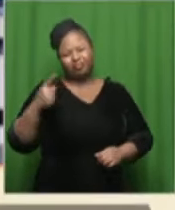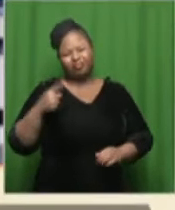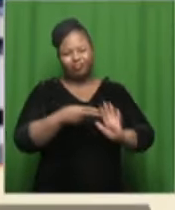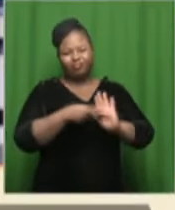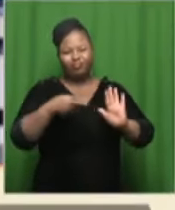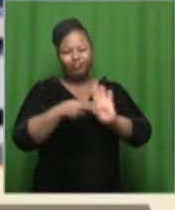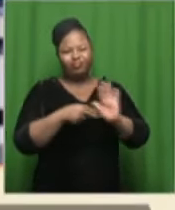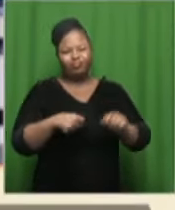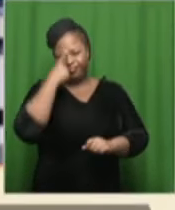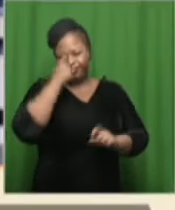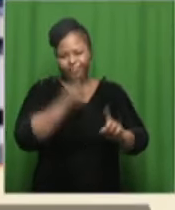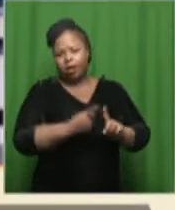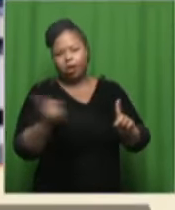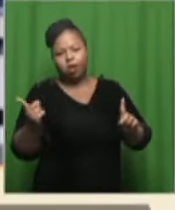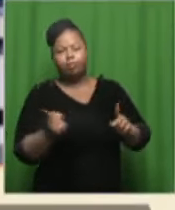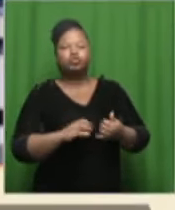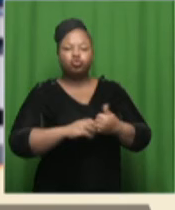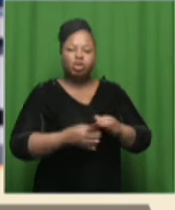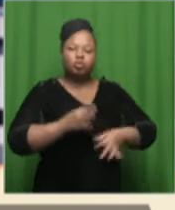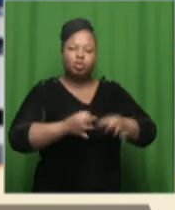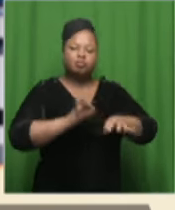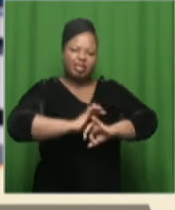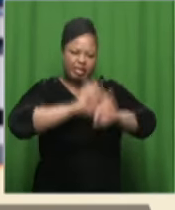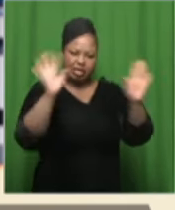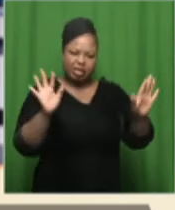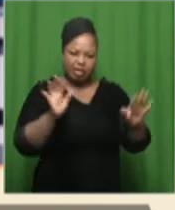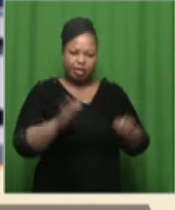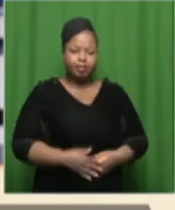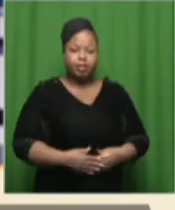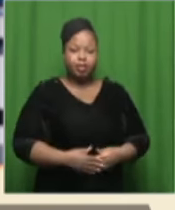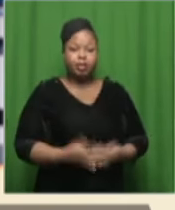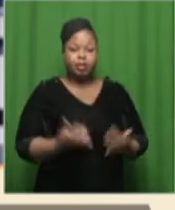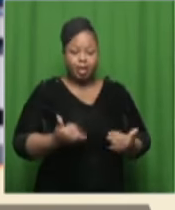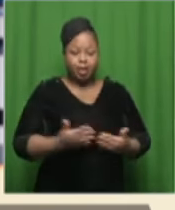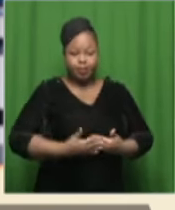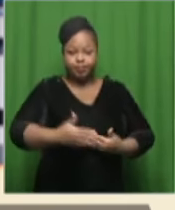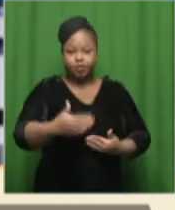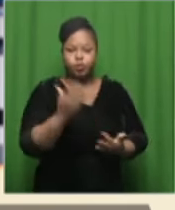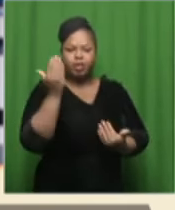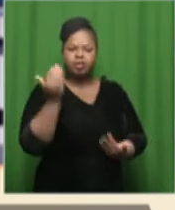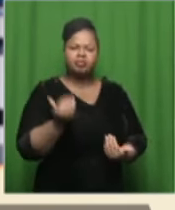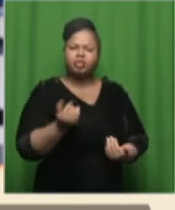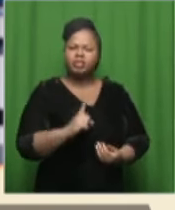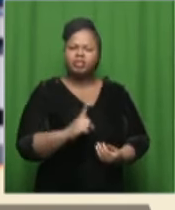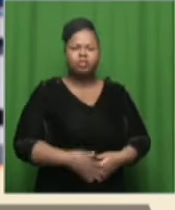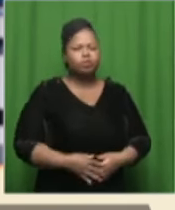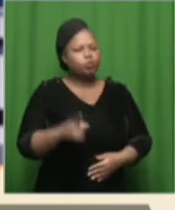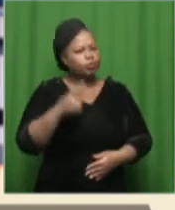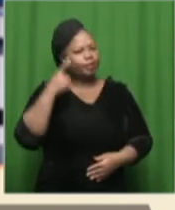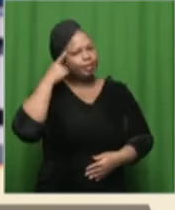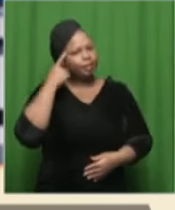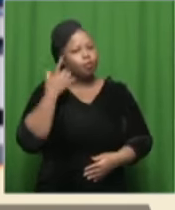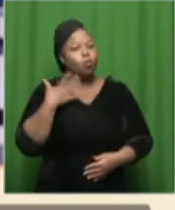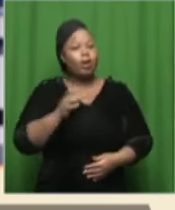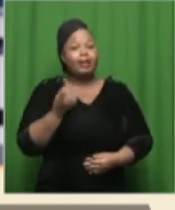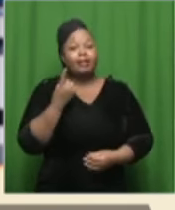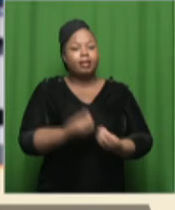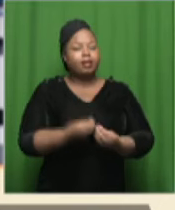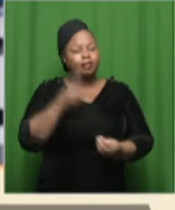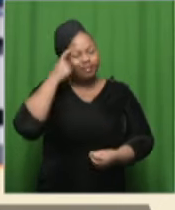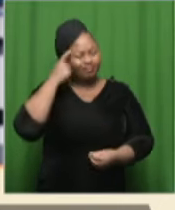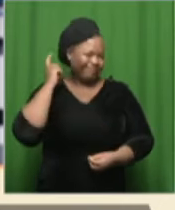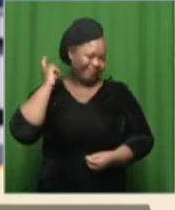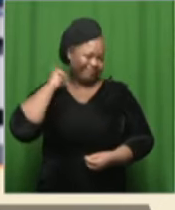misconceptions, misinformation, disinformation, just surrounding what's coming to the flu at this point. What is the most important thing you want people to walk away